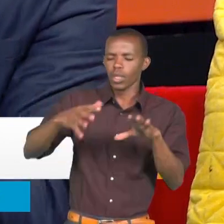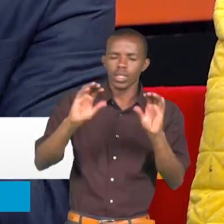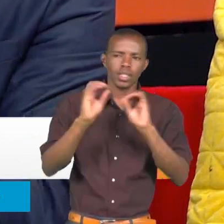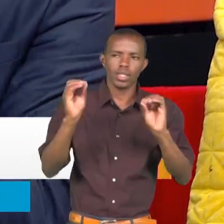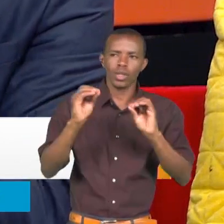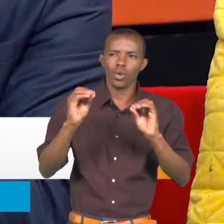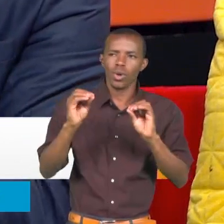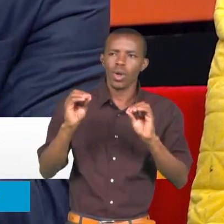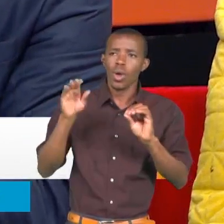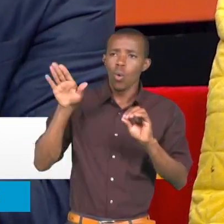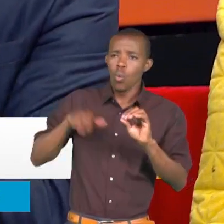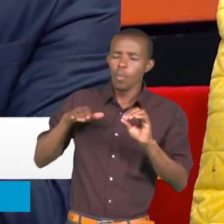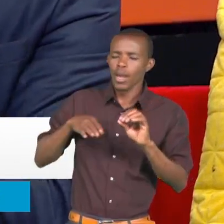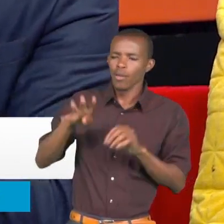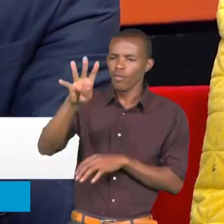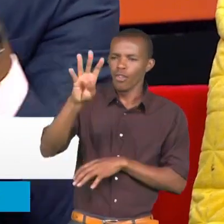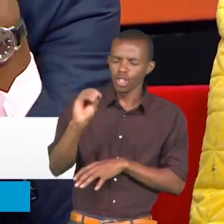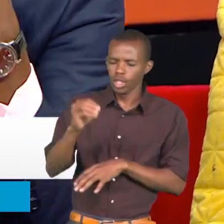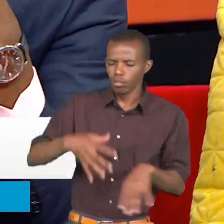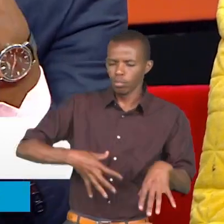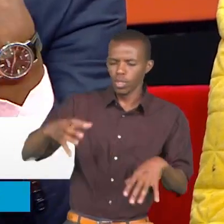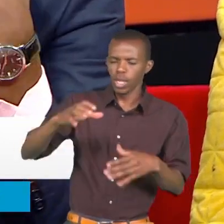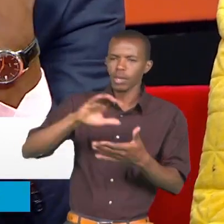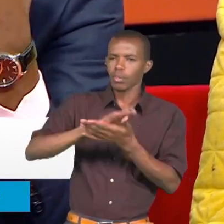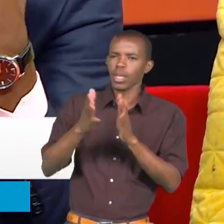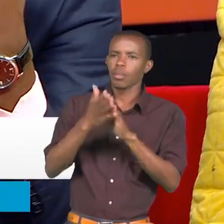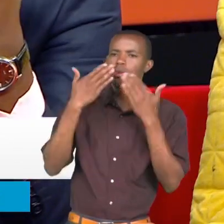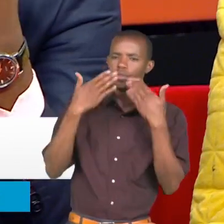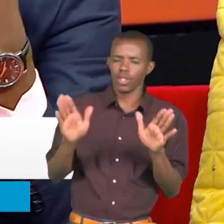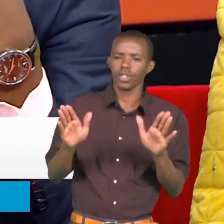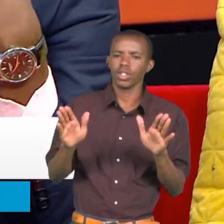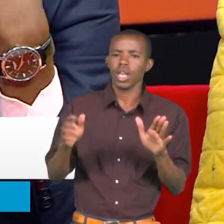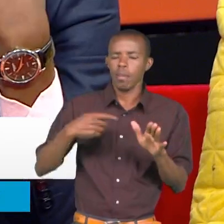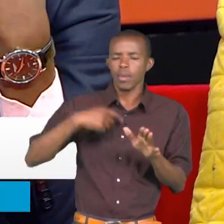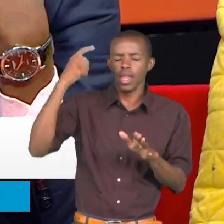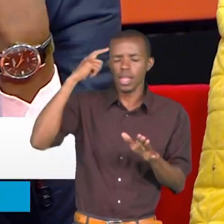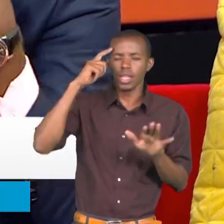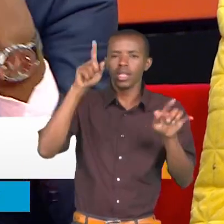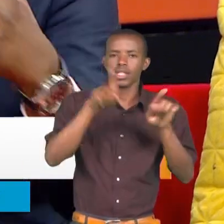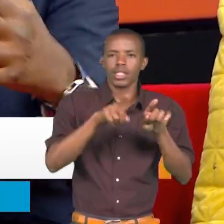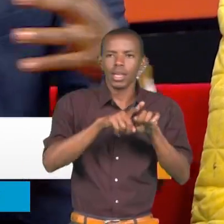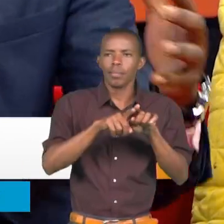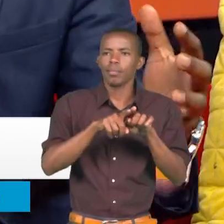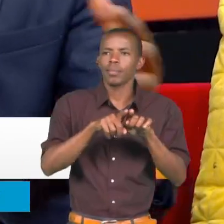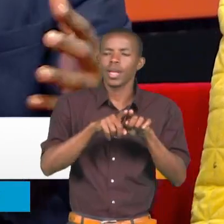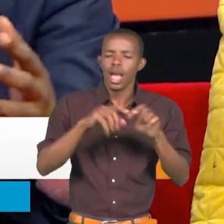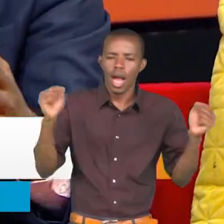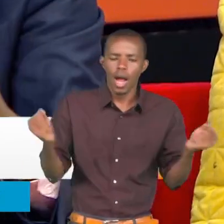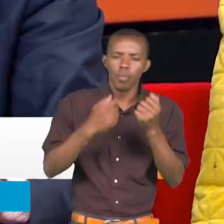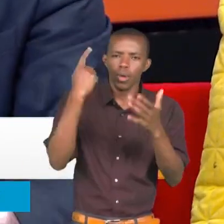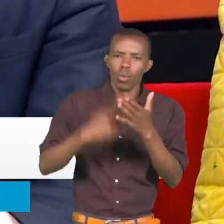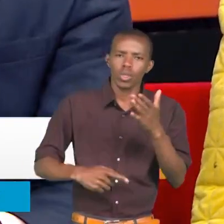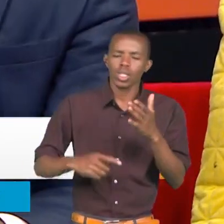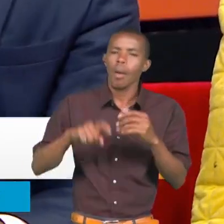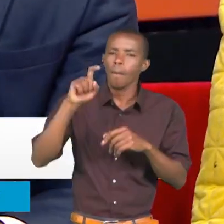40 yes. women got pregnant. Were they aware of what is happening? Because now I think also, you know, to know what's happening, you need to know what's